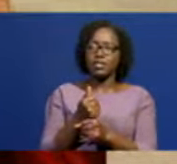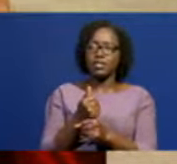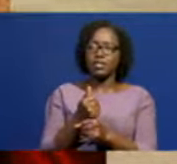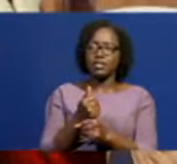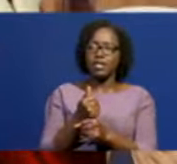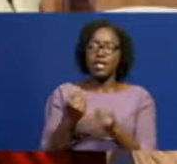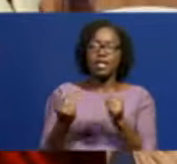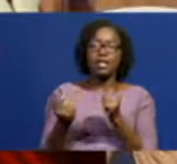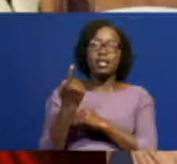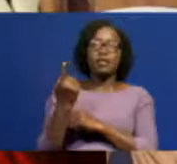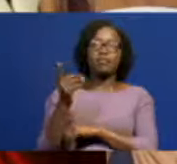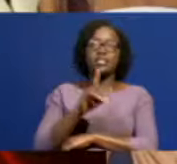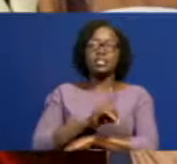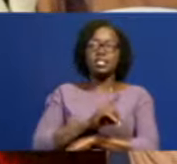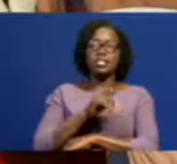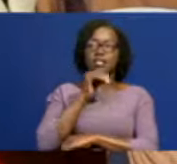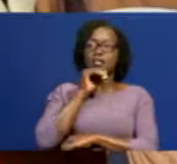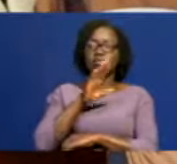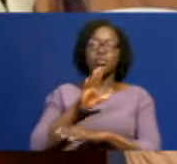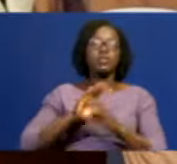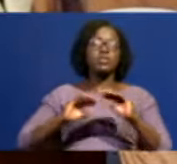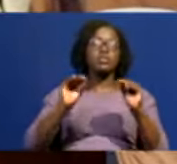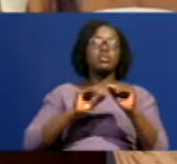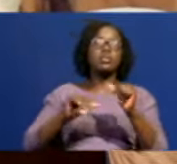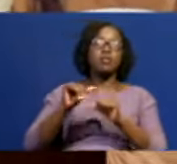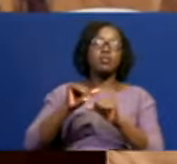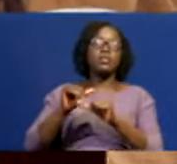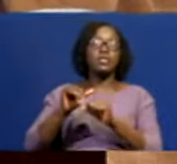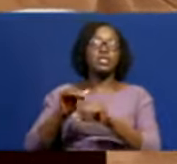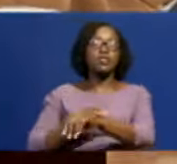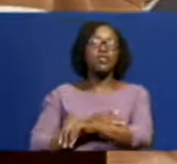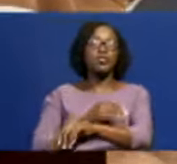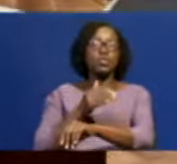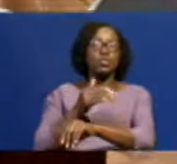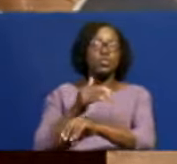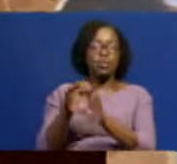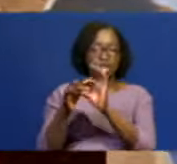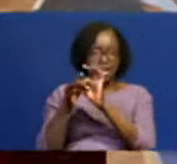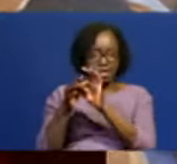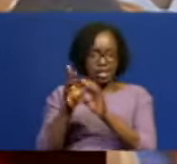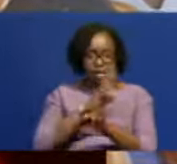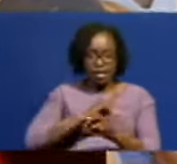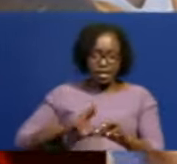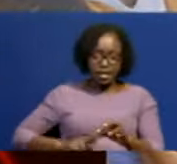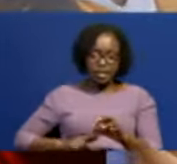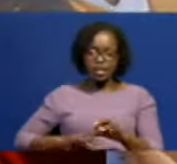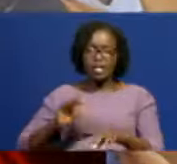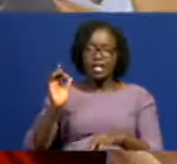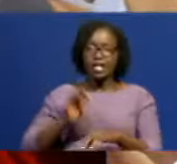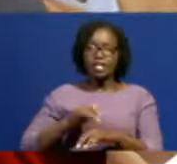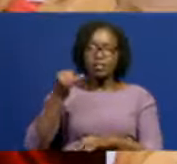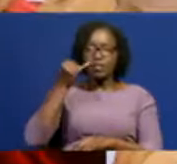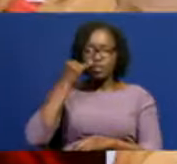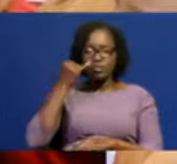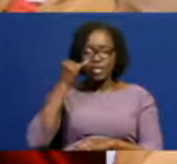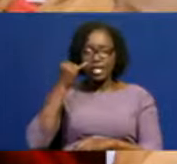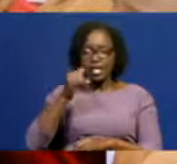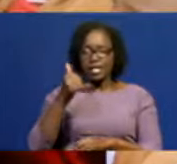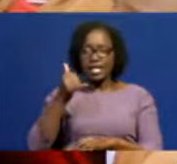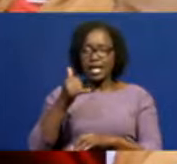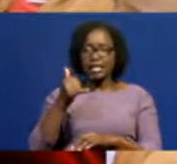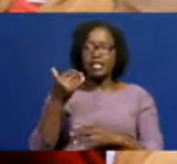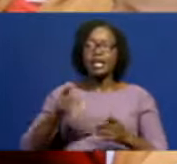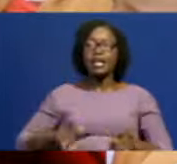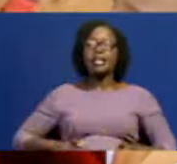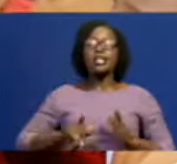For 11 days, the boys were taught about their Gikuyu culture, religion, effects of drug abuse, and other life skills to